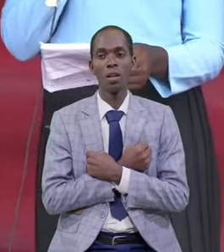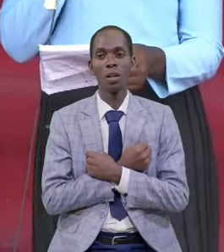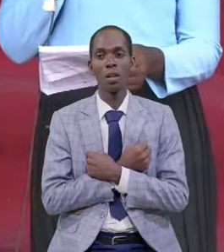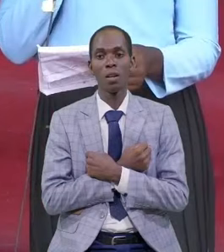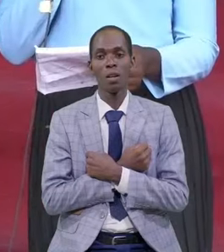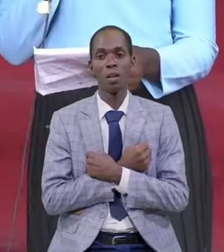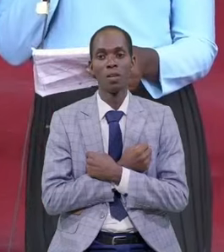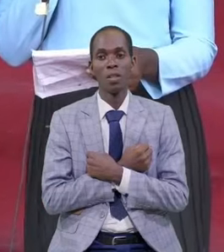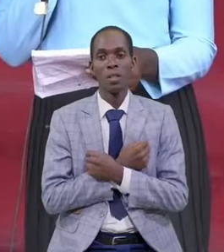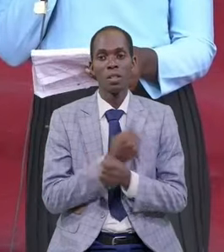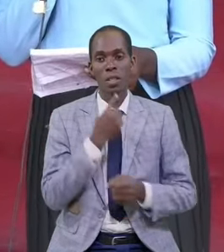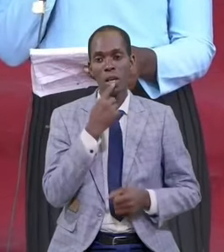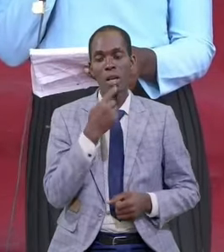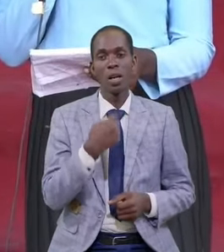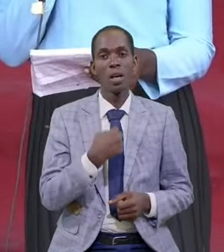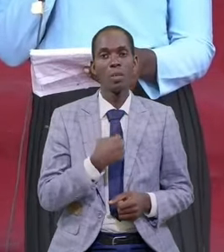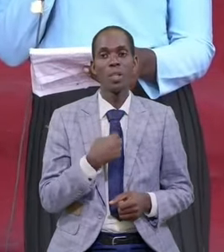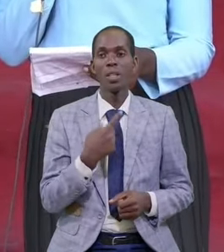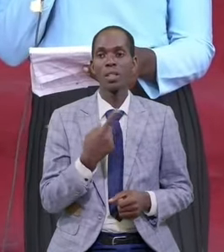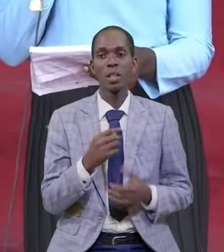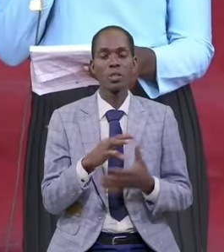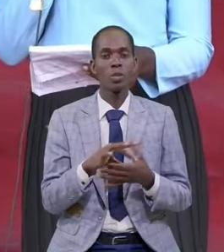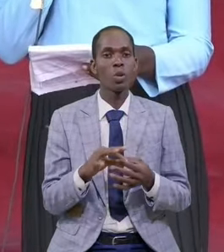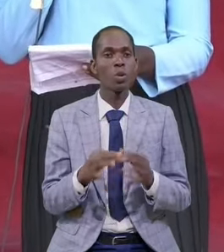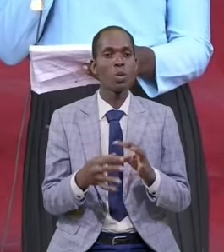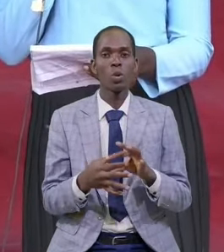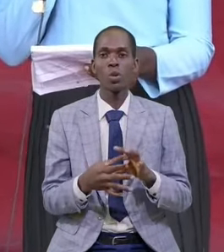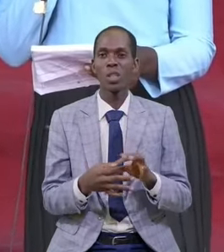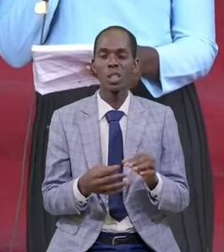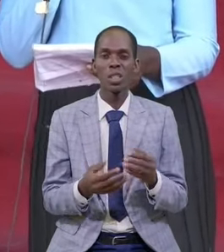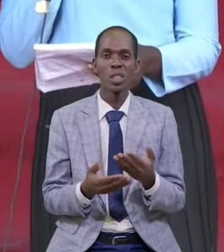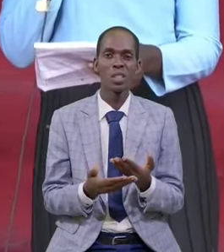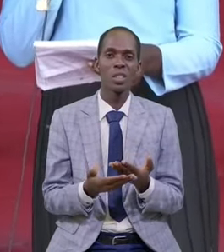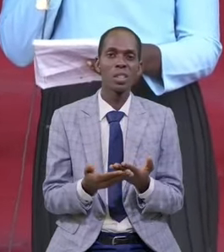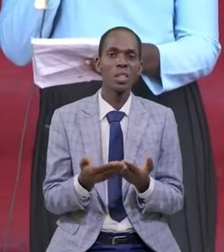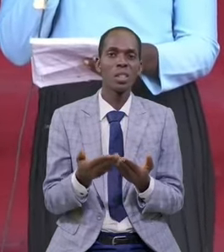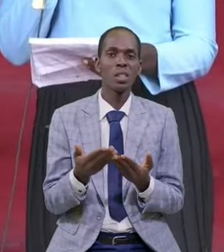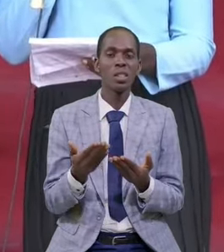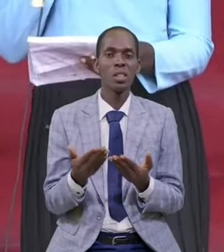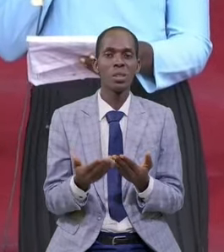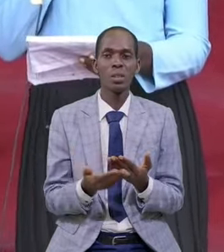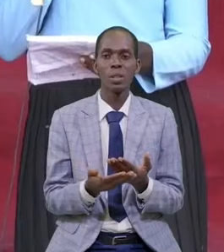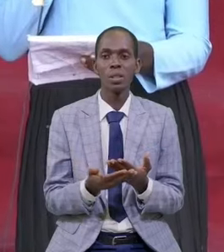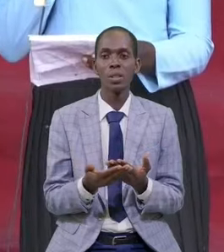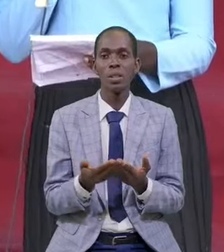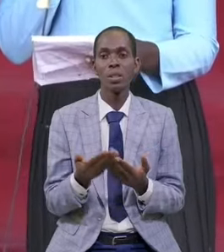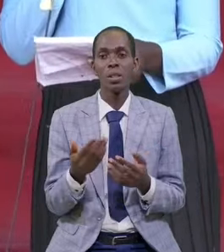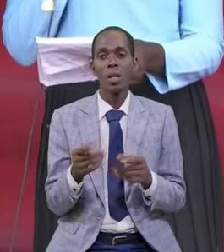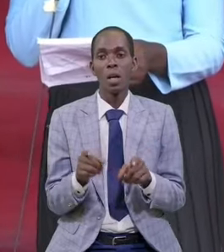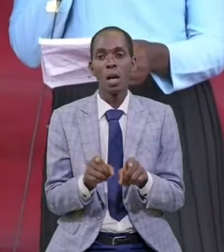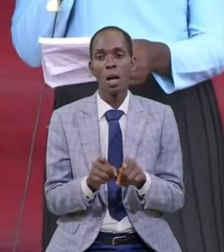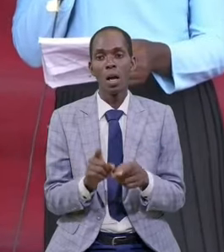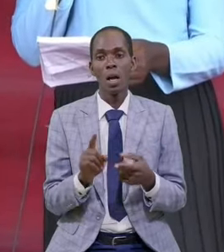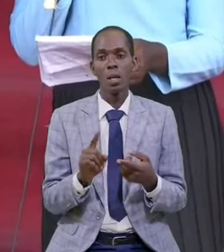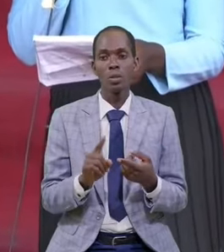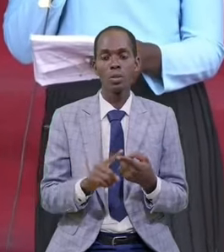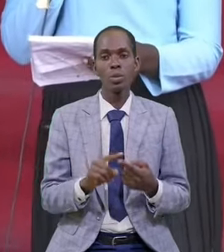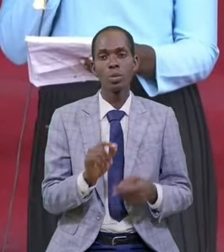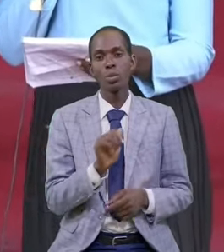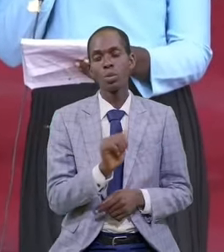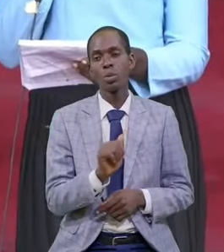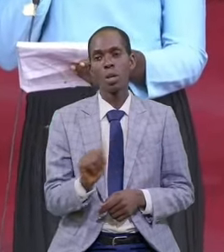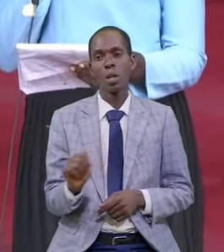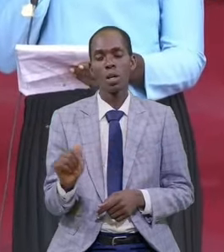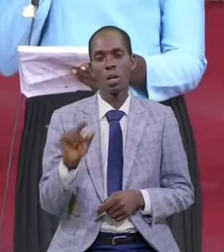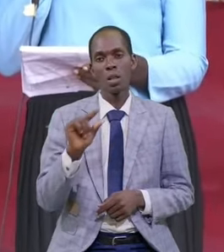love tell me the story simply as to